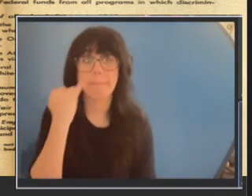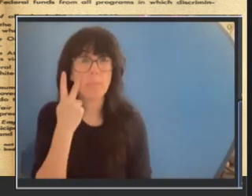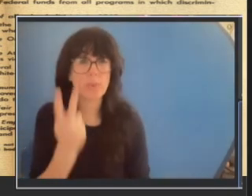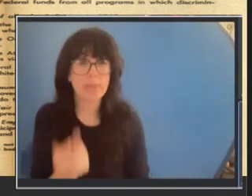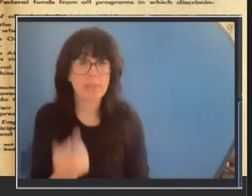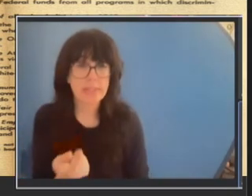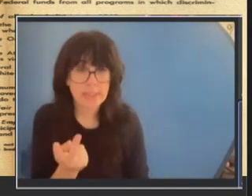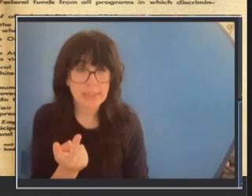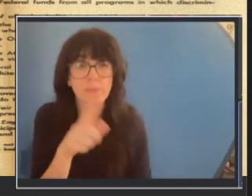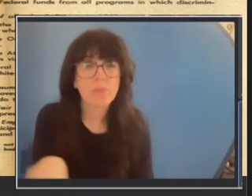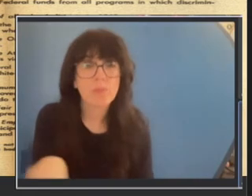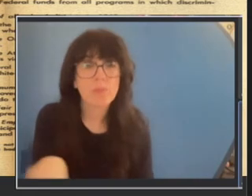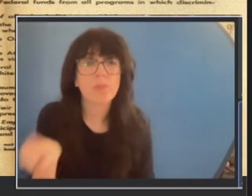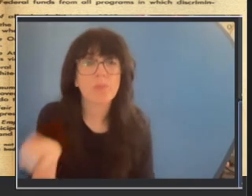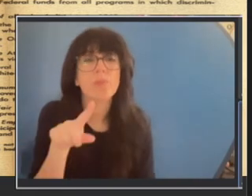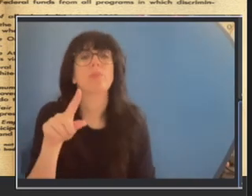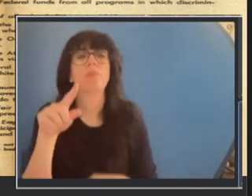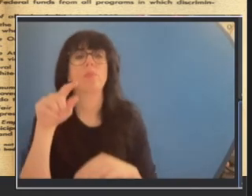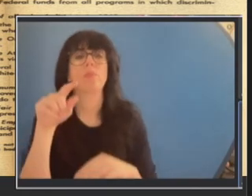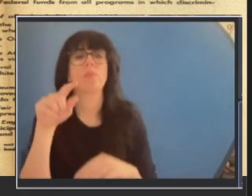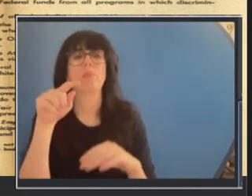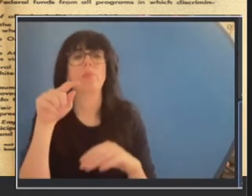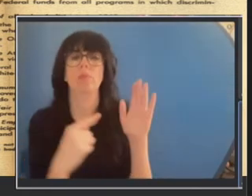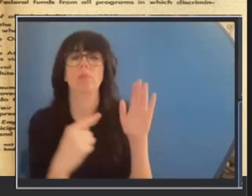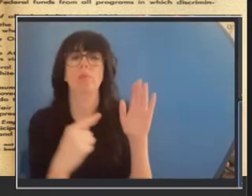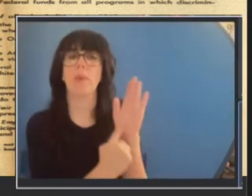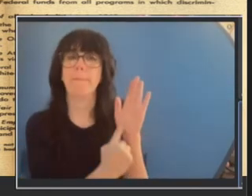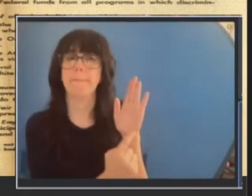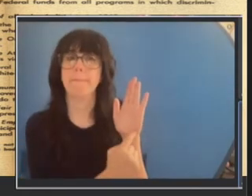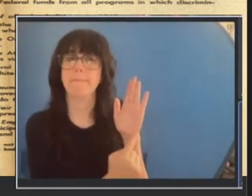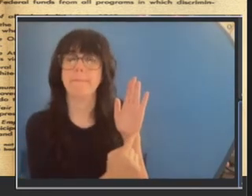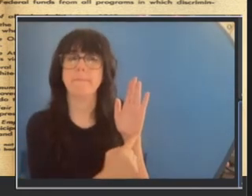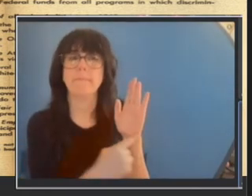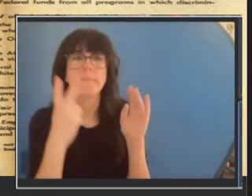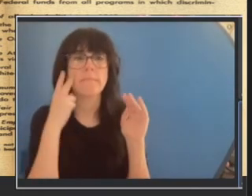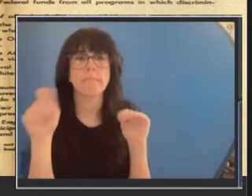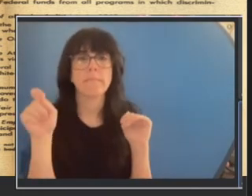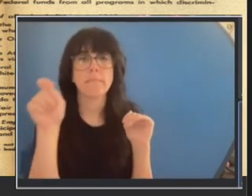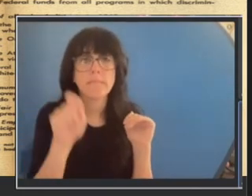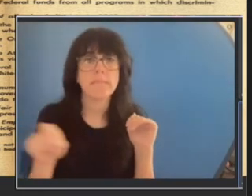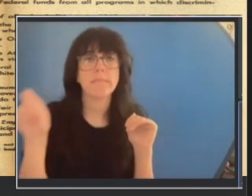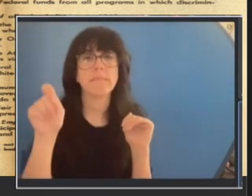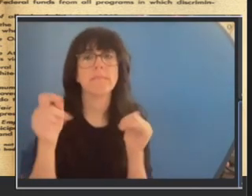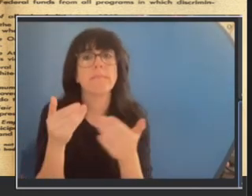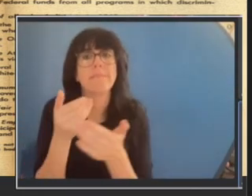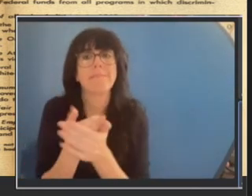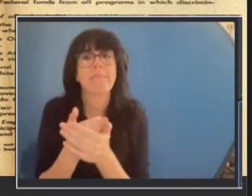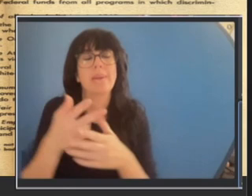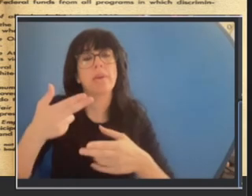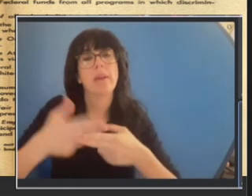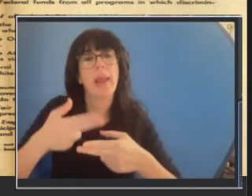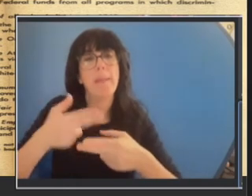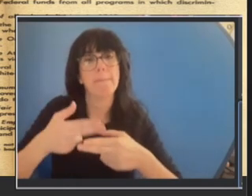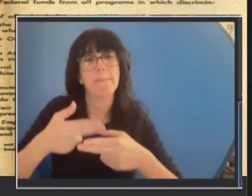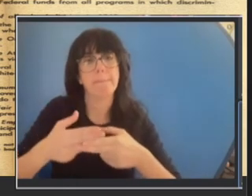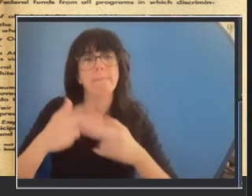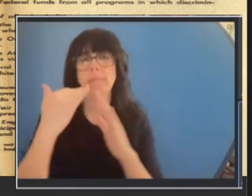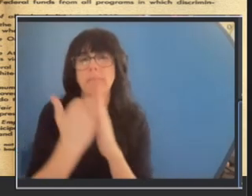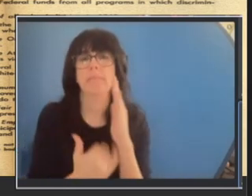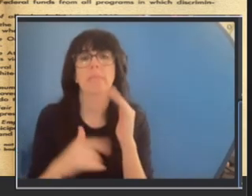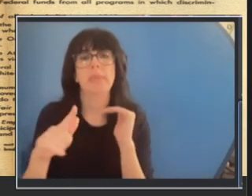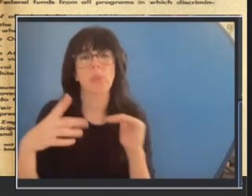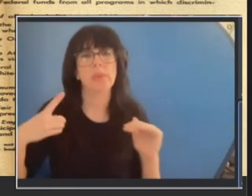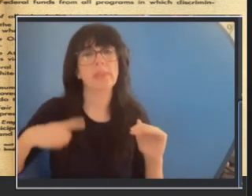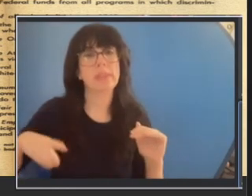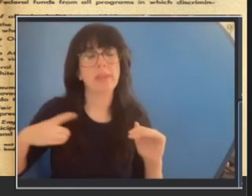the bottom corner of the plan, you can see a circle around Mr. Rustin's name, listing him as deputy director of the